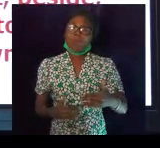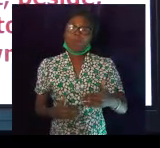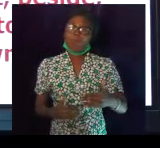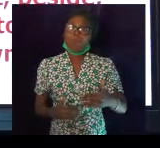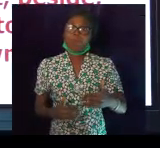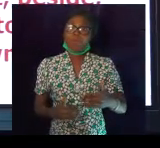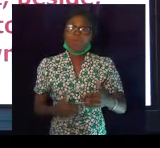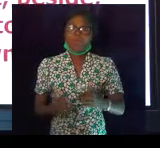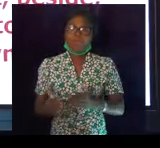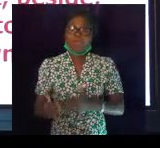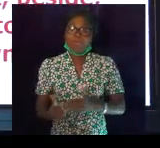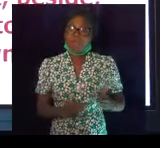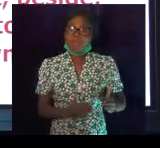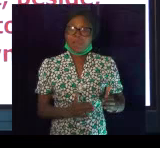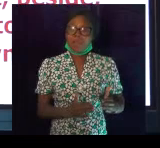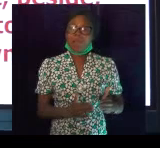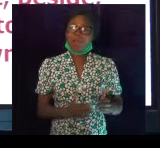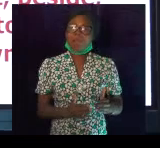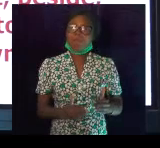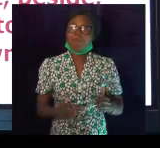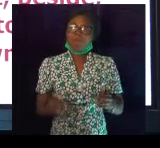before, near,